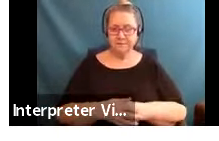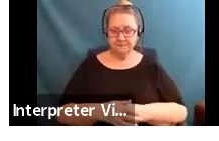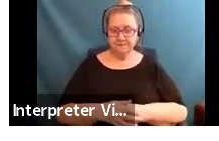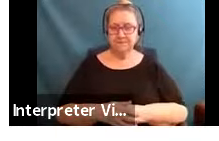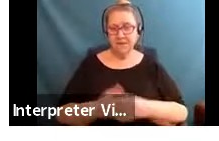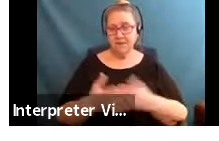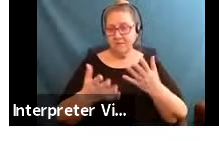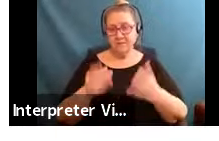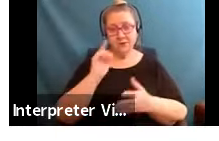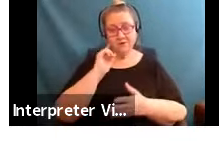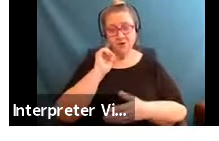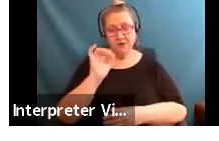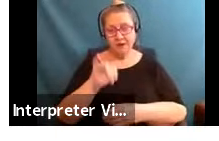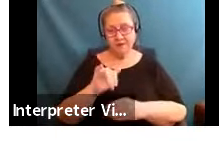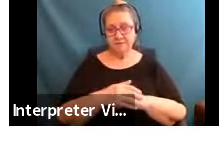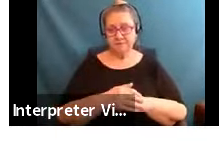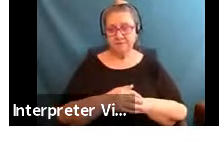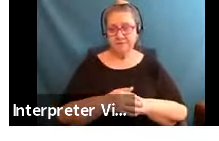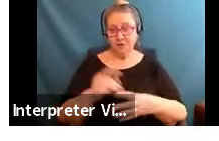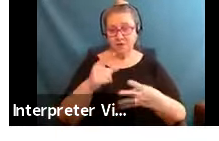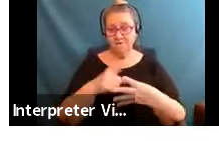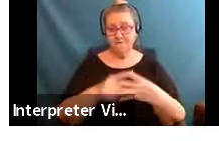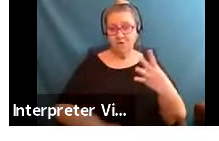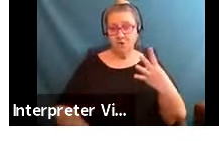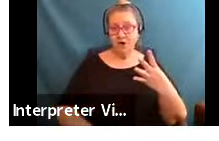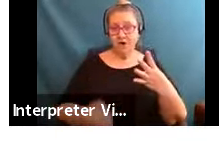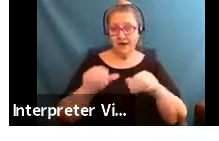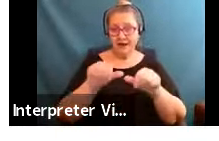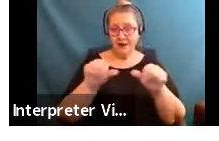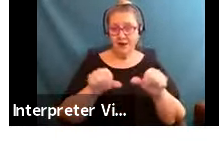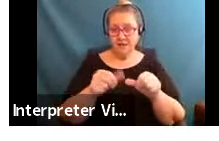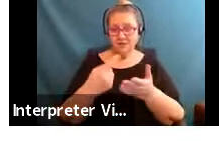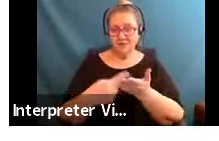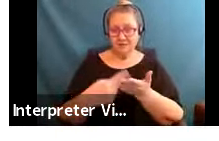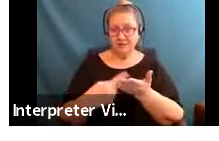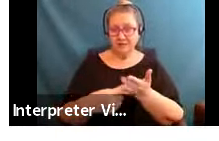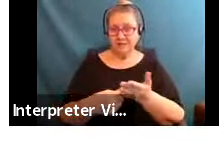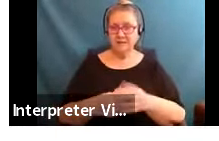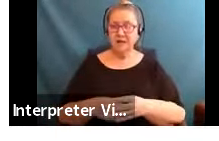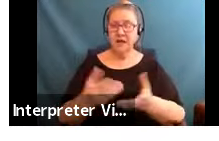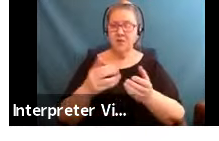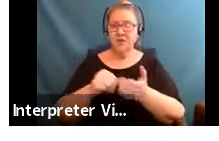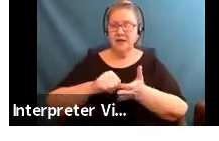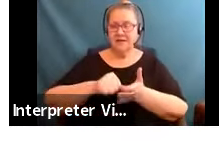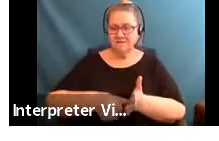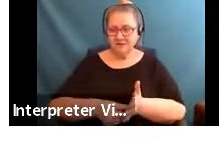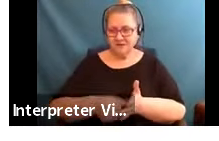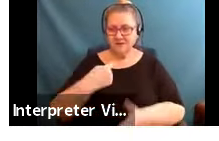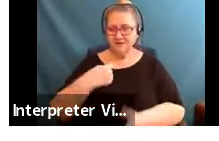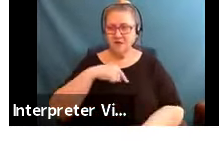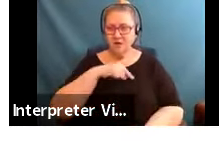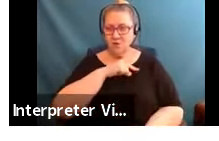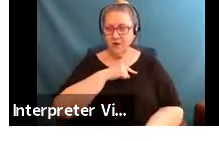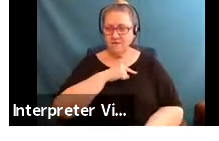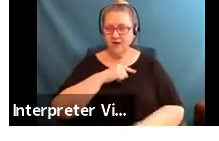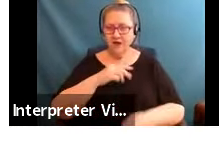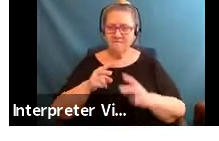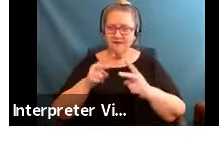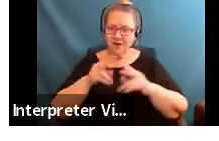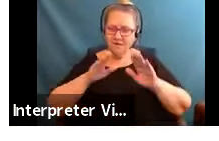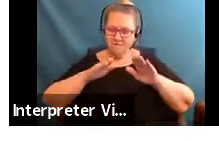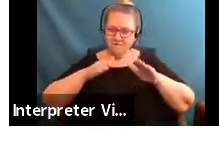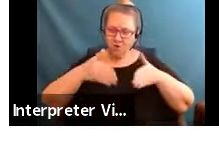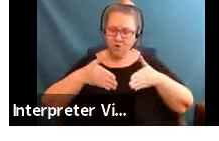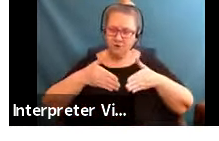those areas. So those are the four thematic areas. And again, I just want to emphasize is that we become really hyper-focused on how